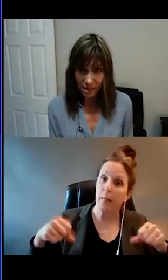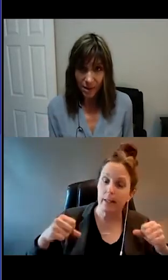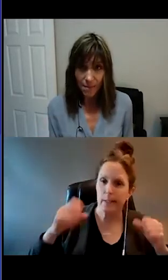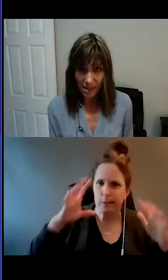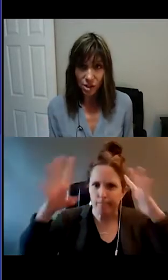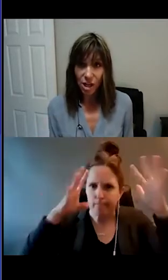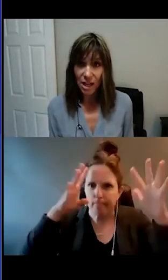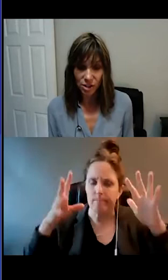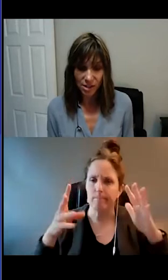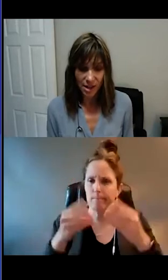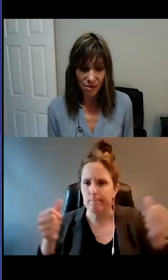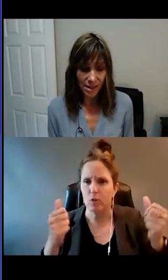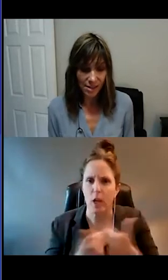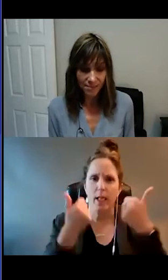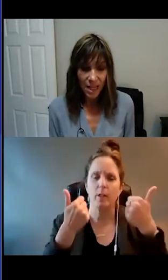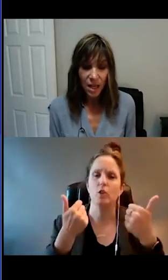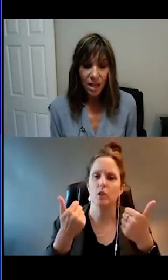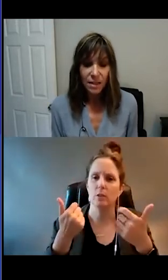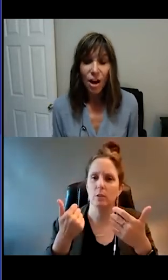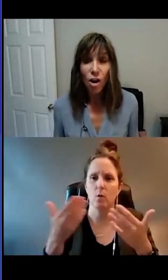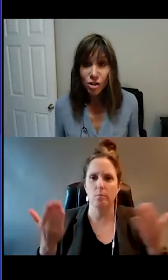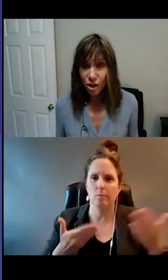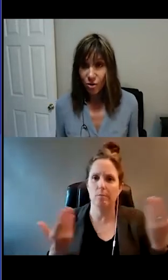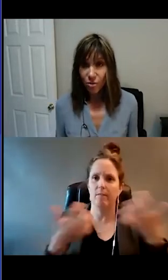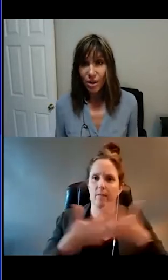very effective at managing challenges as they arise.